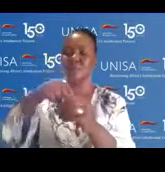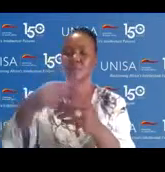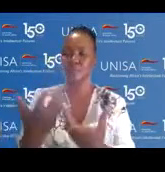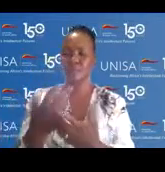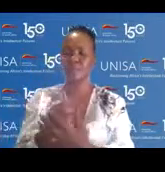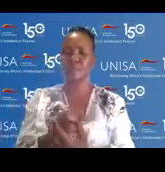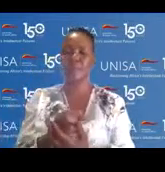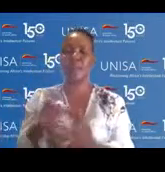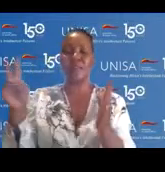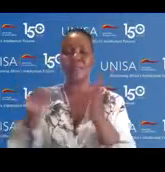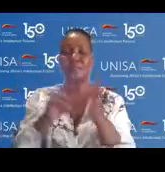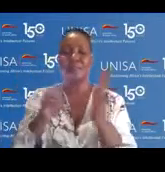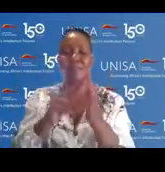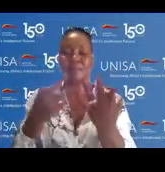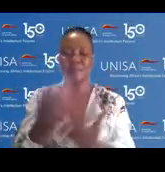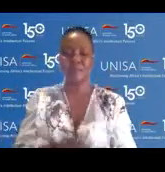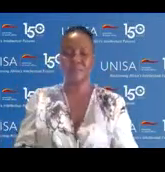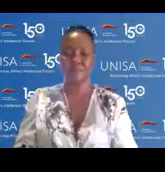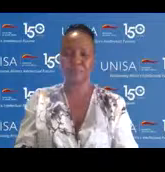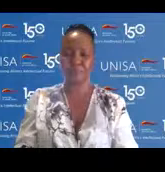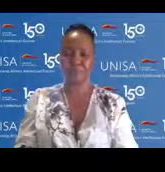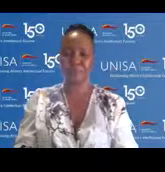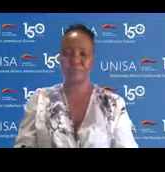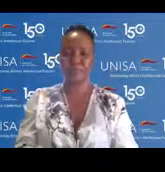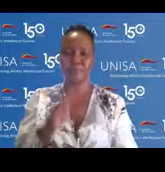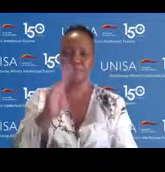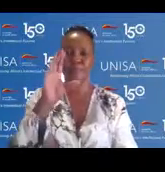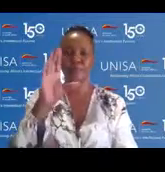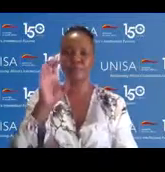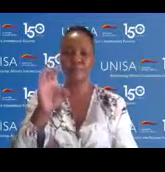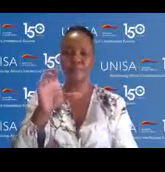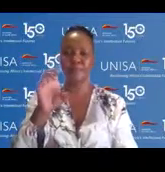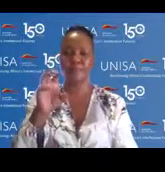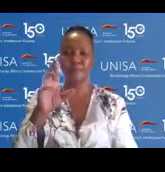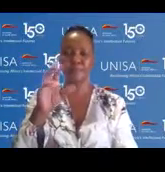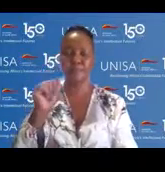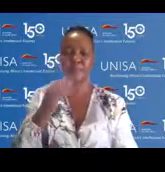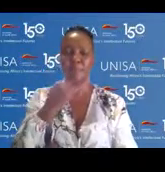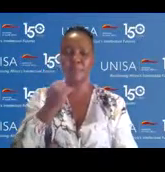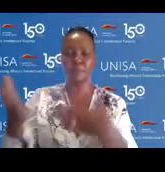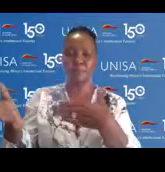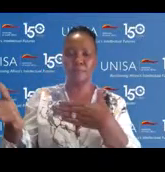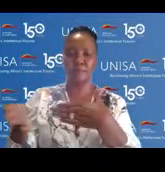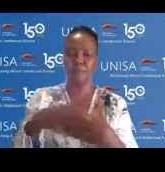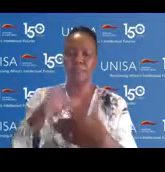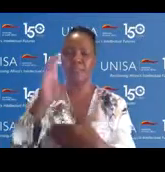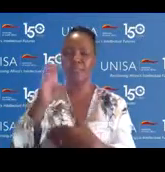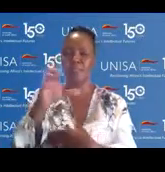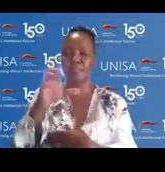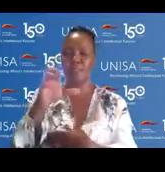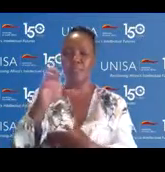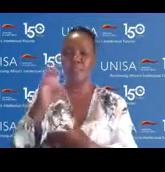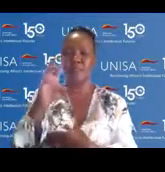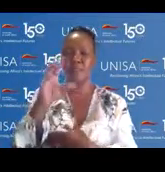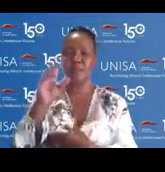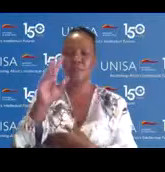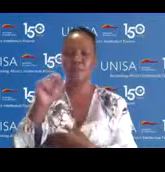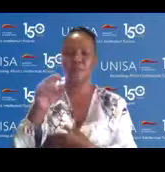word Celeron, please close that page and run away. Celeron, guys, is a very,